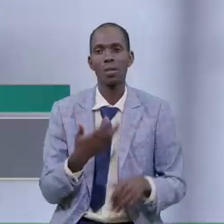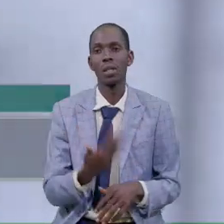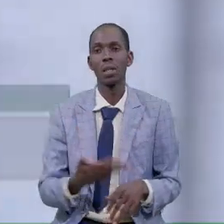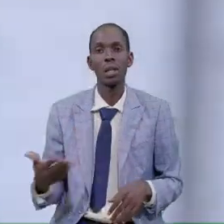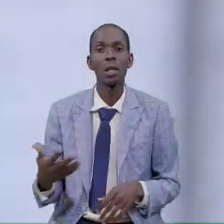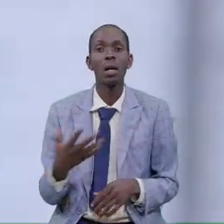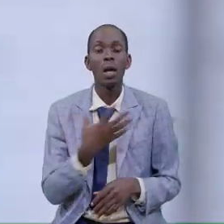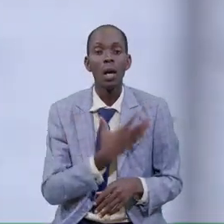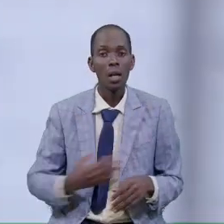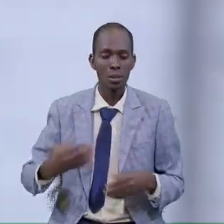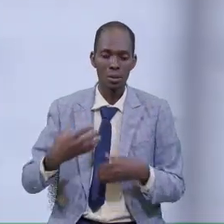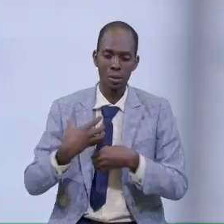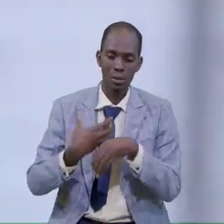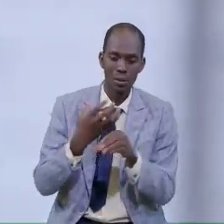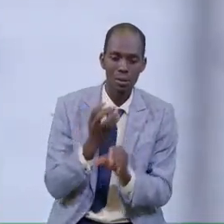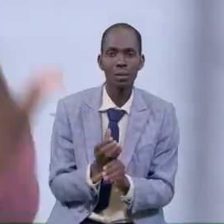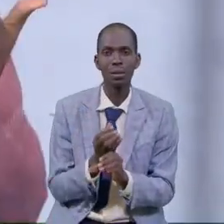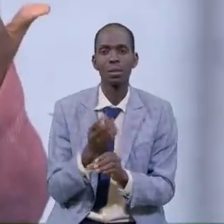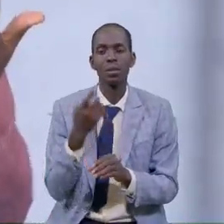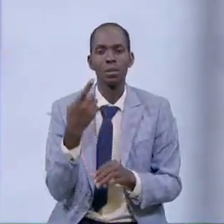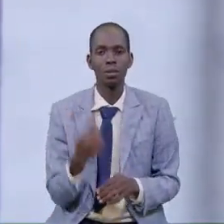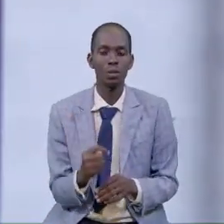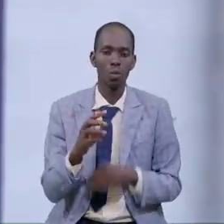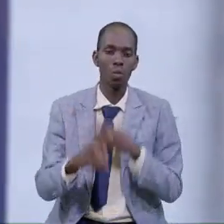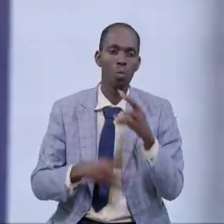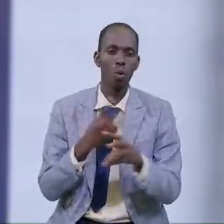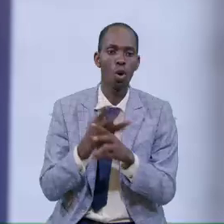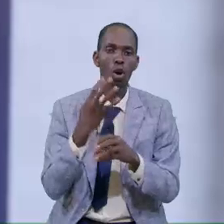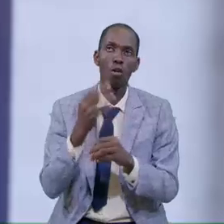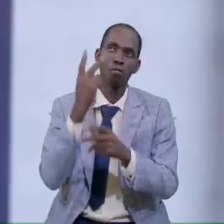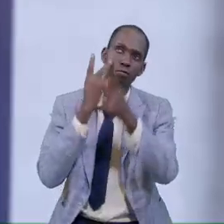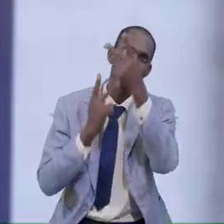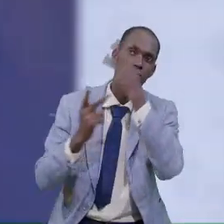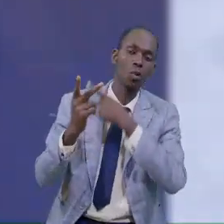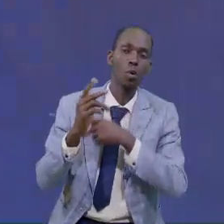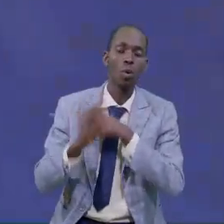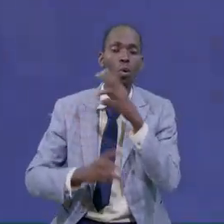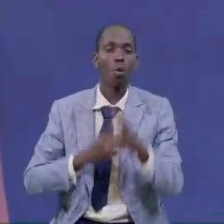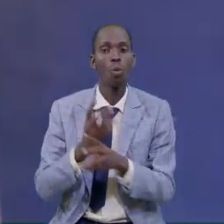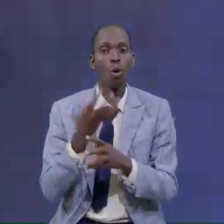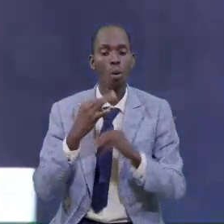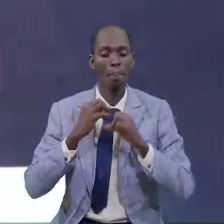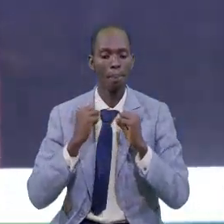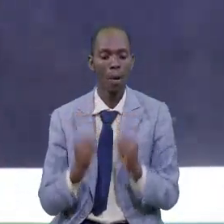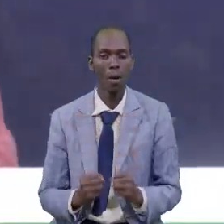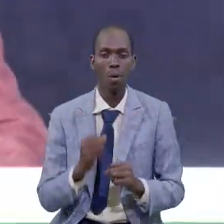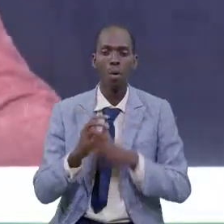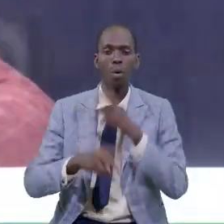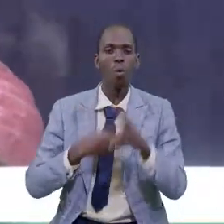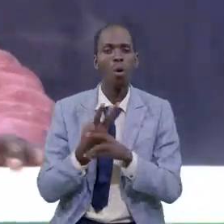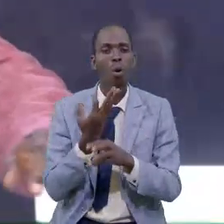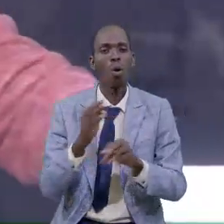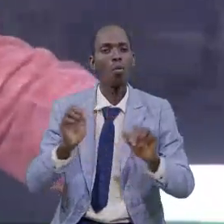created a world of vision, a world of power, a world of ability, a world